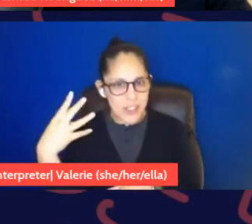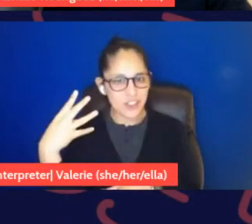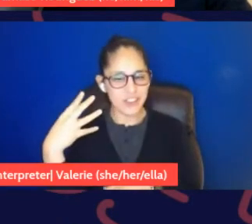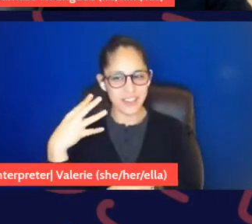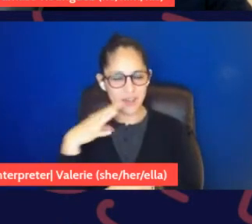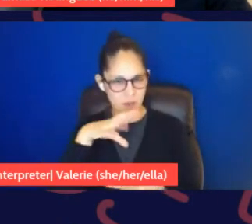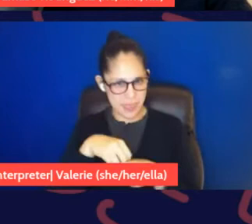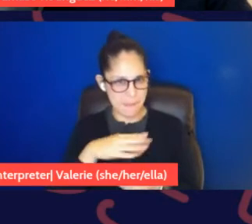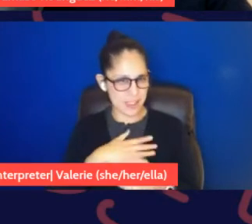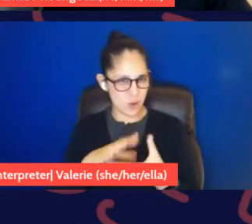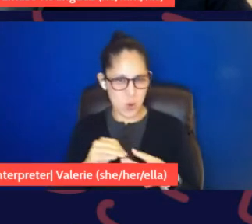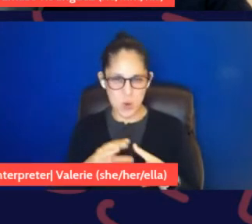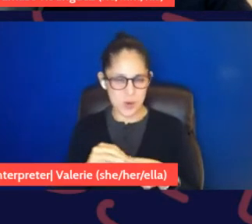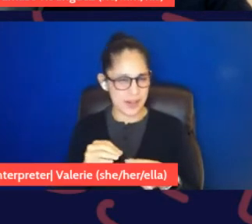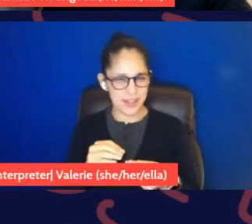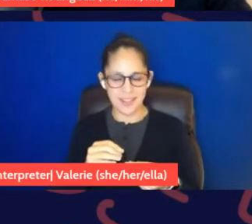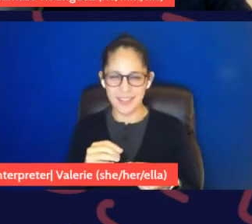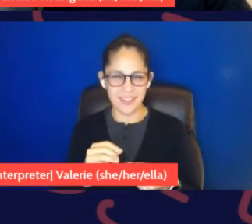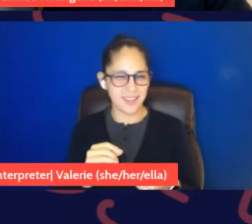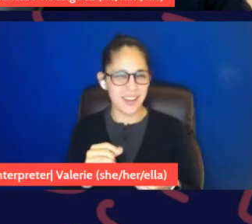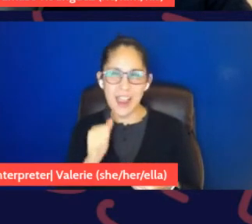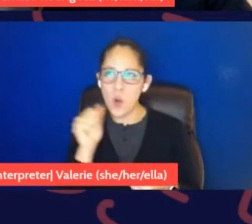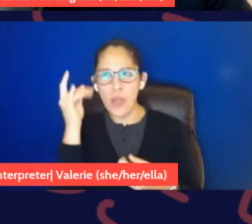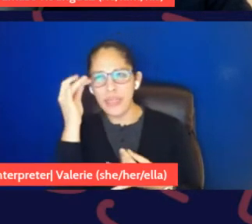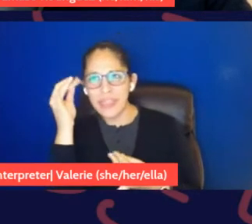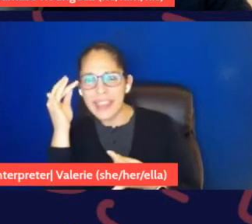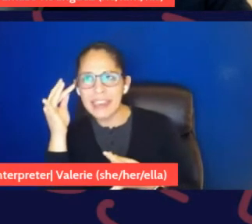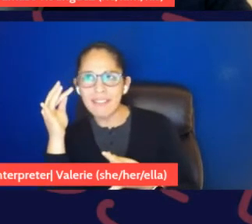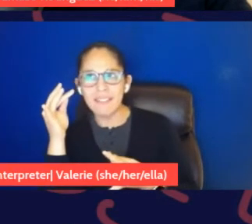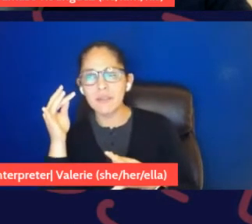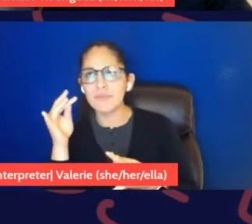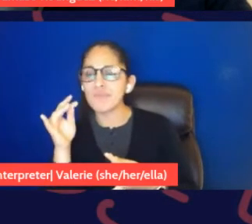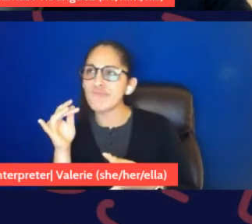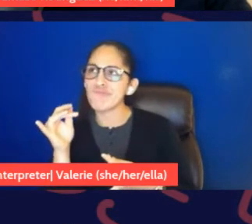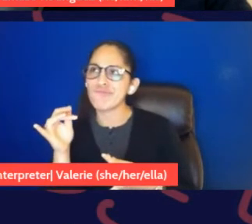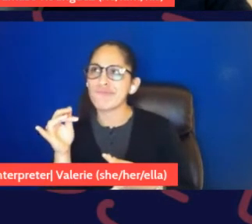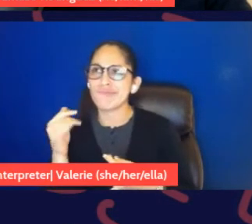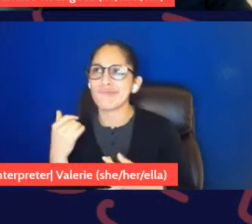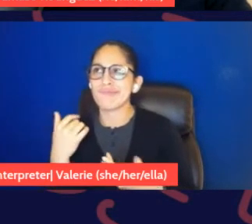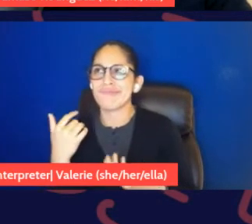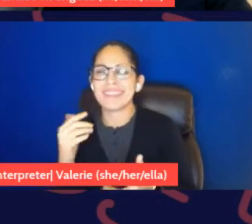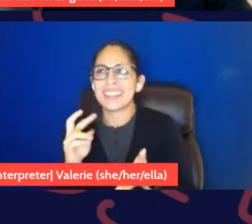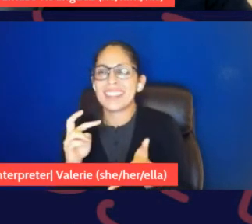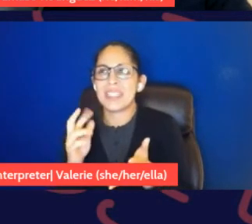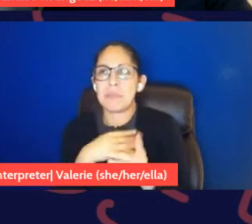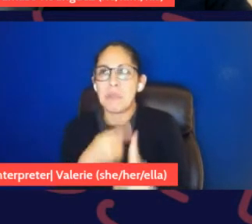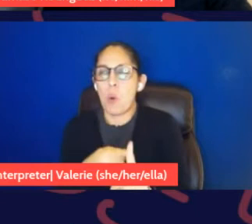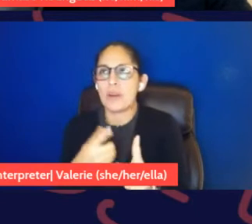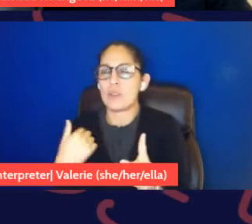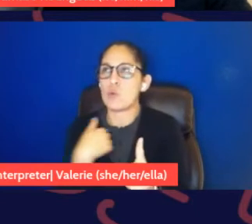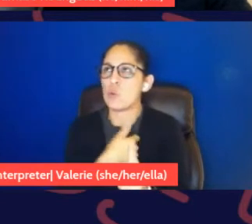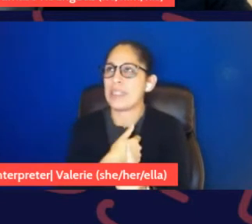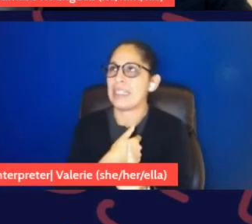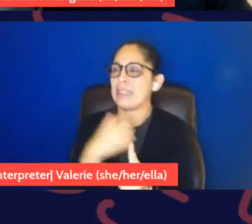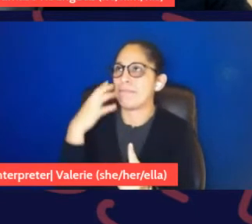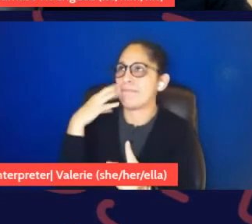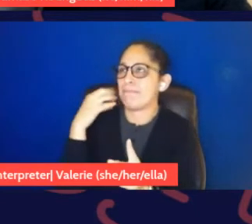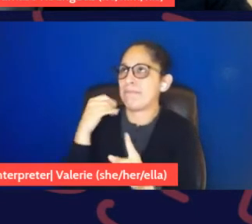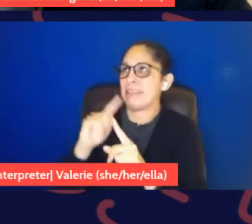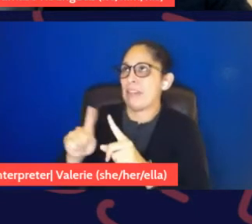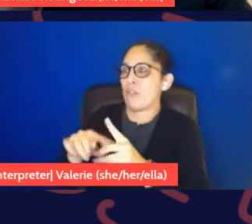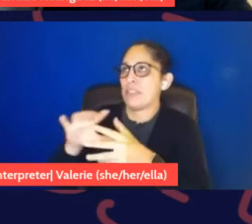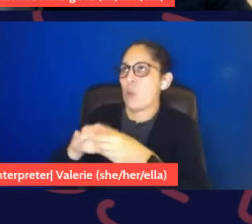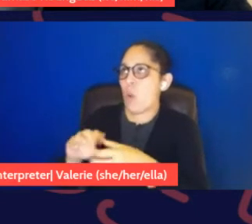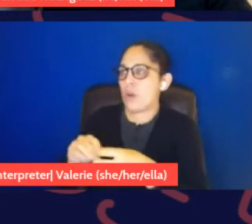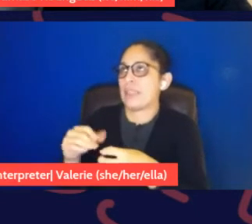think like that way. I mean, we're just like, we're made out of so many different stories